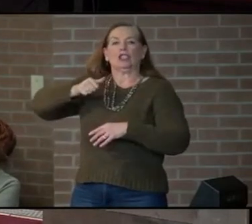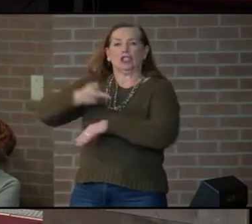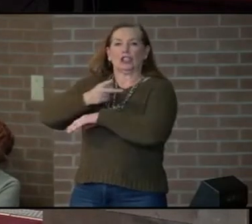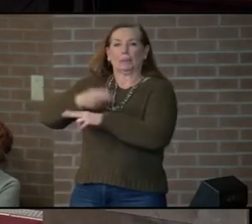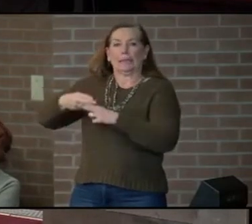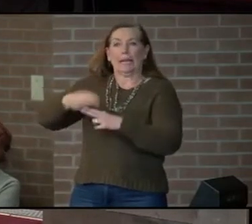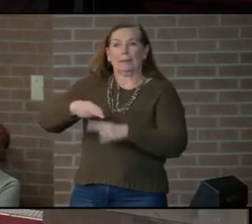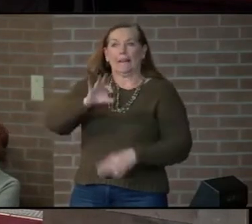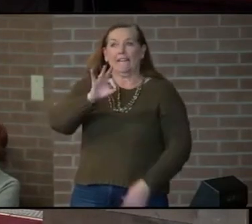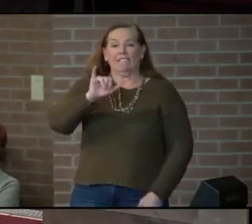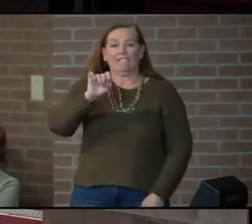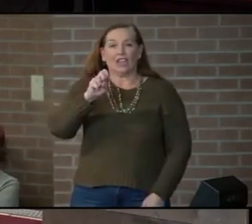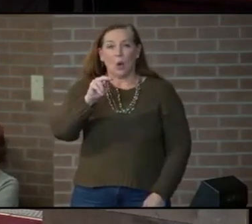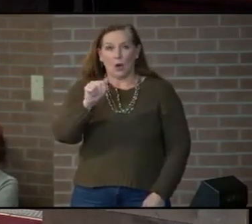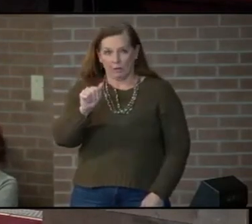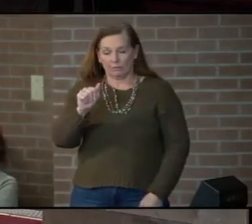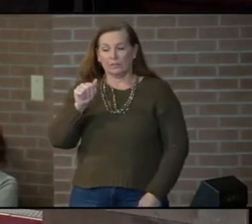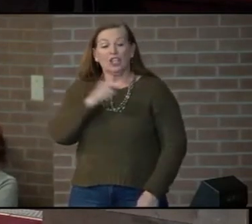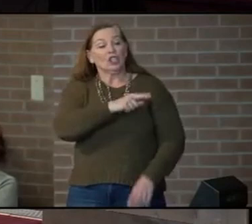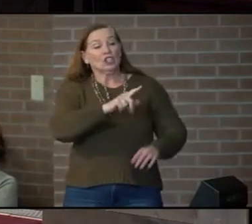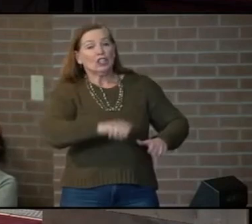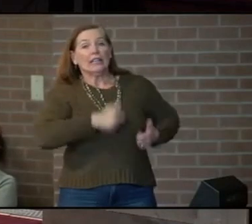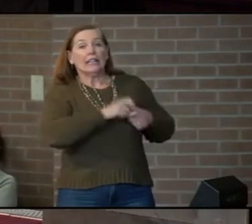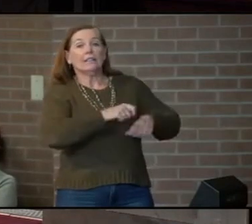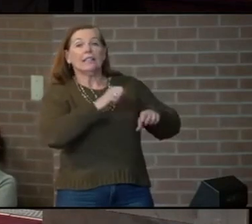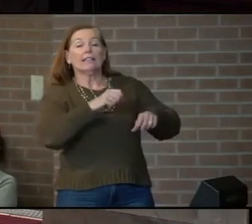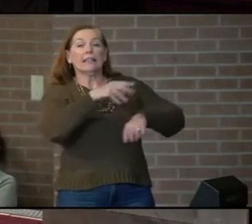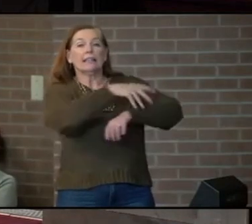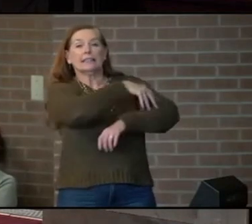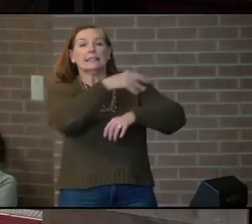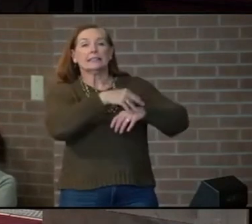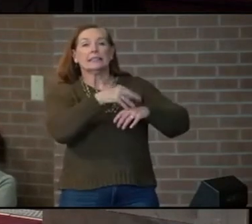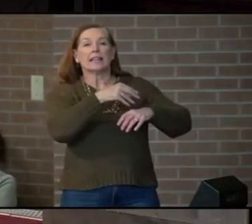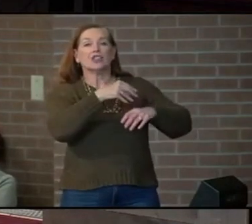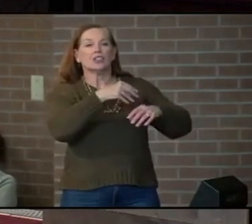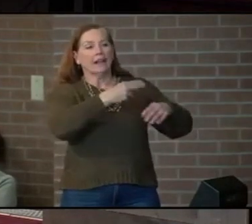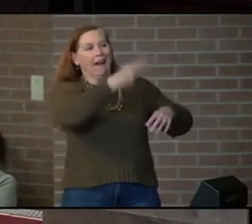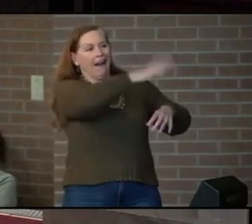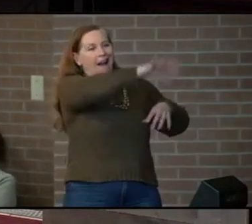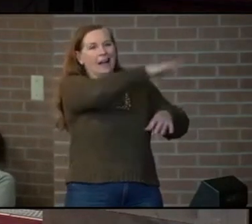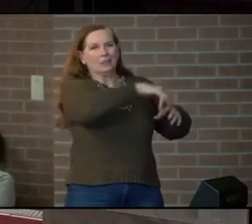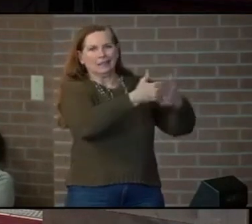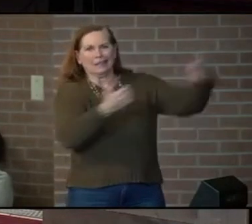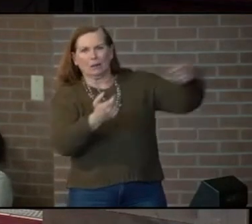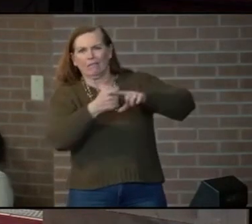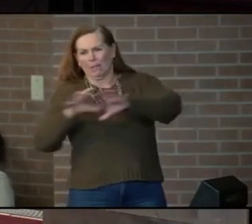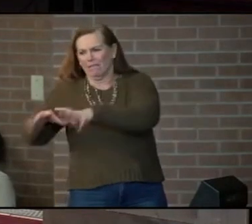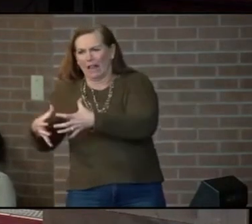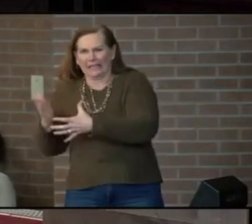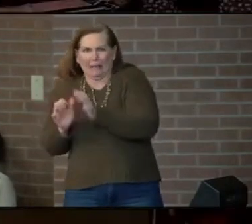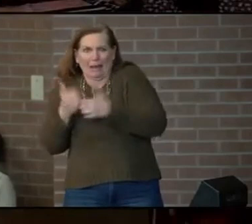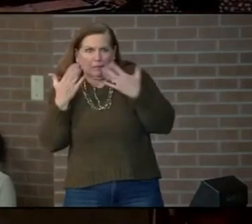And Fiona lived in the Scottish Highlands where she became separated from her flock somehow. They really don't know how. And